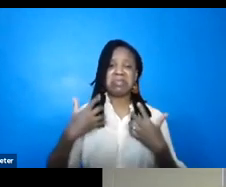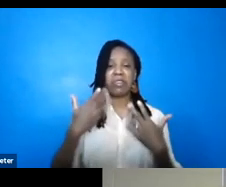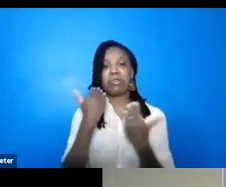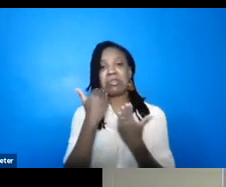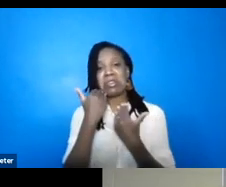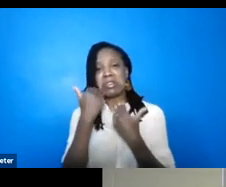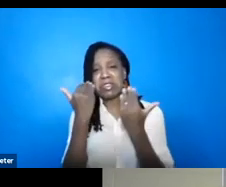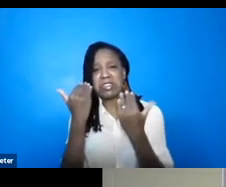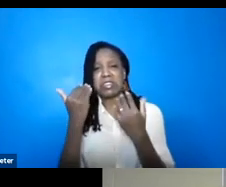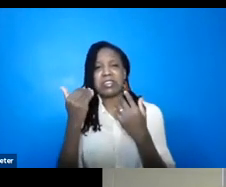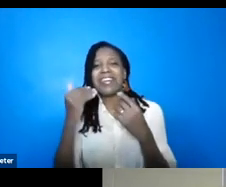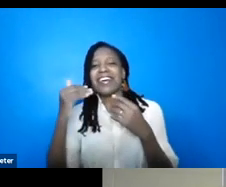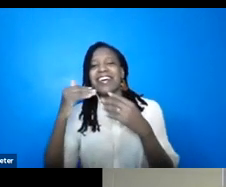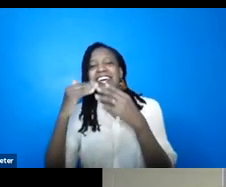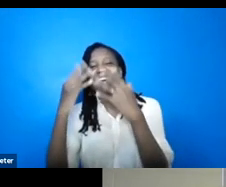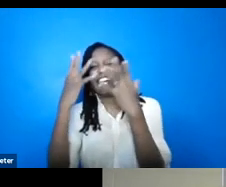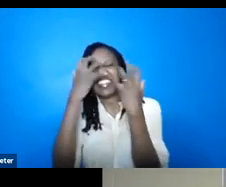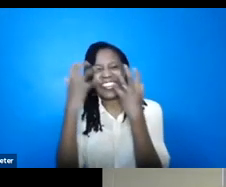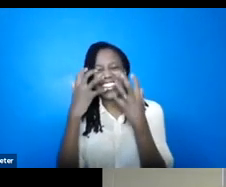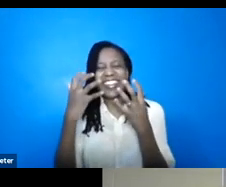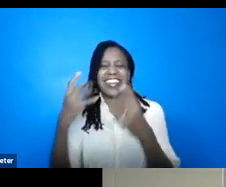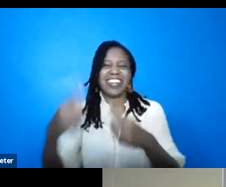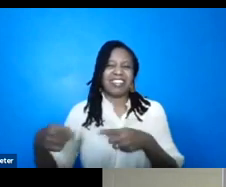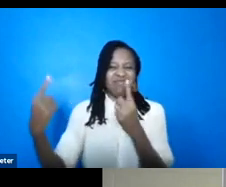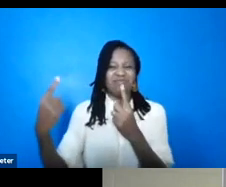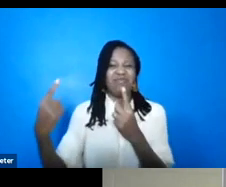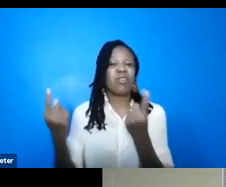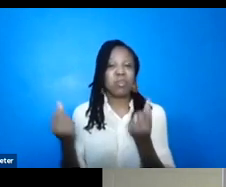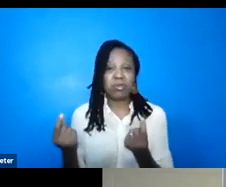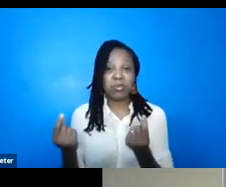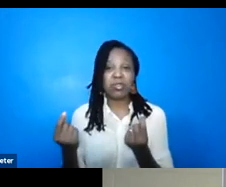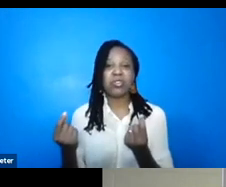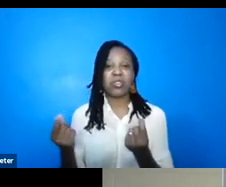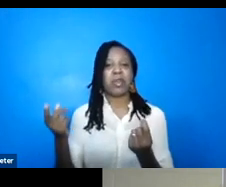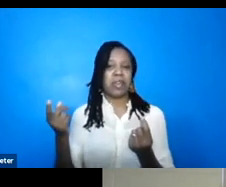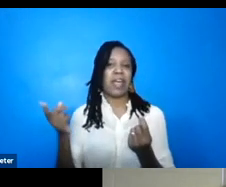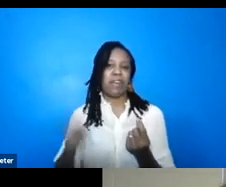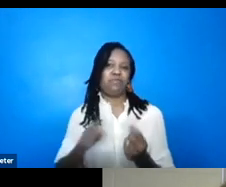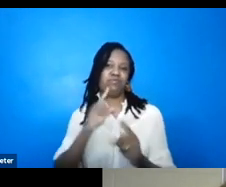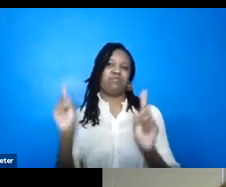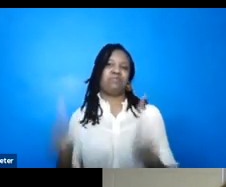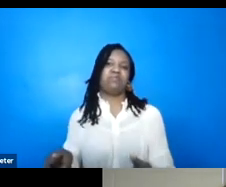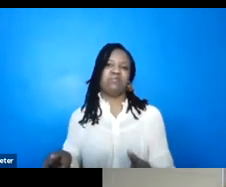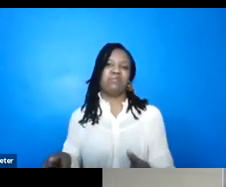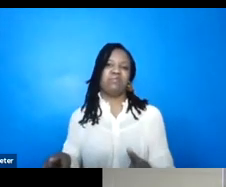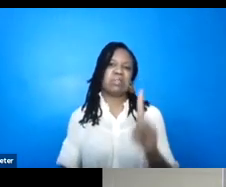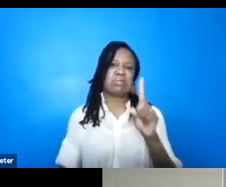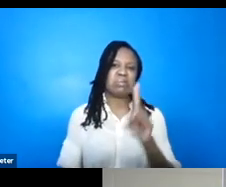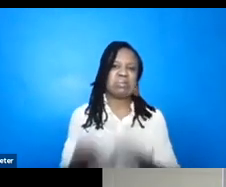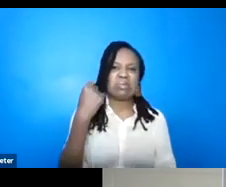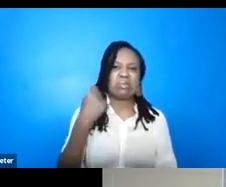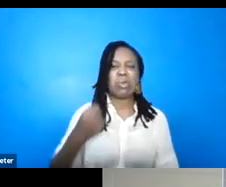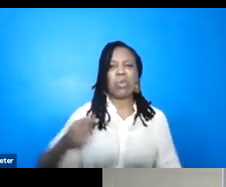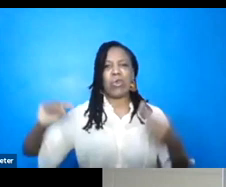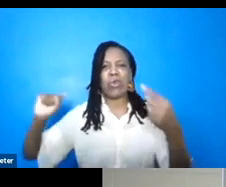with transgression, is violently. And as I said, at 19, I ended up taking another human being life. And I